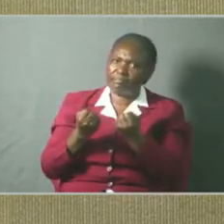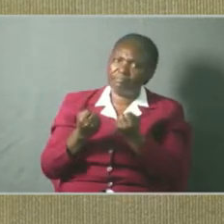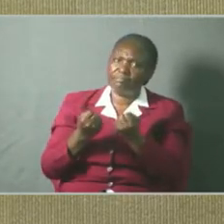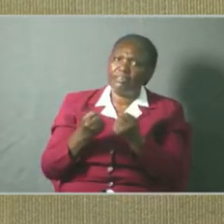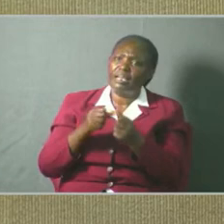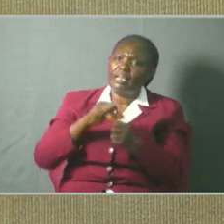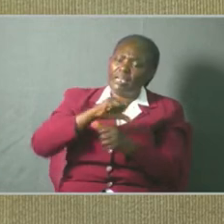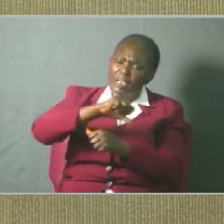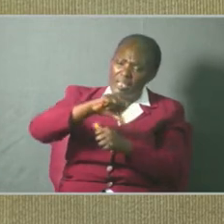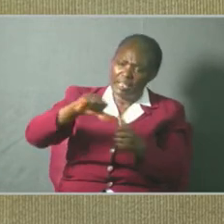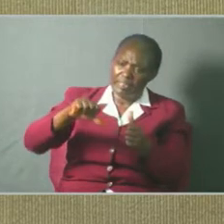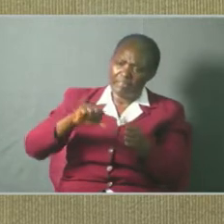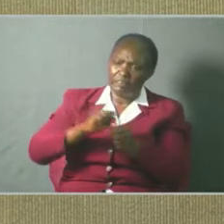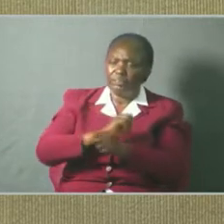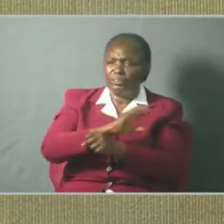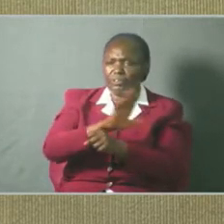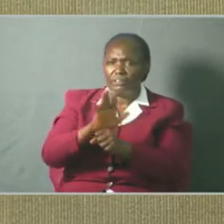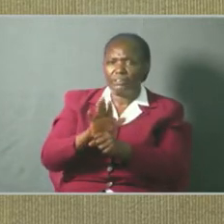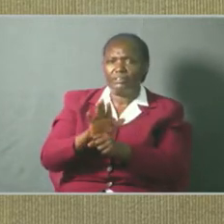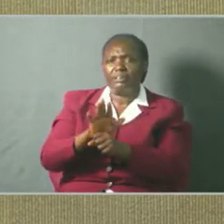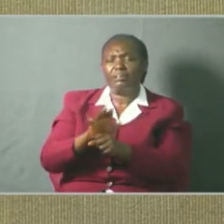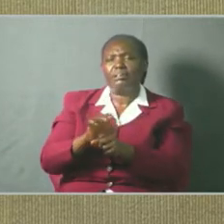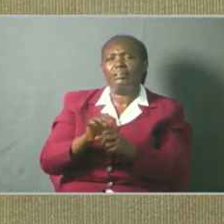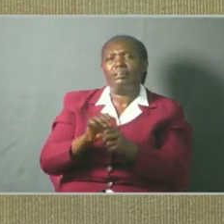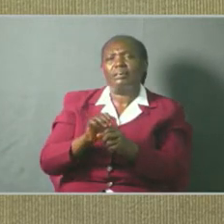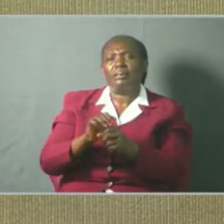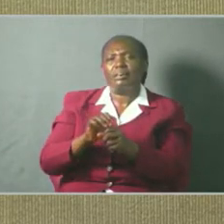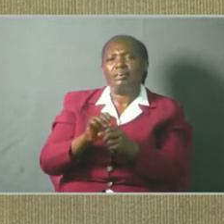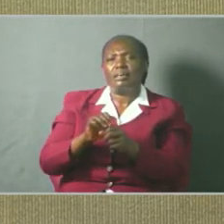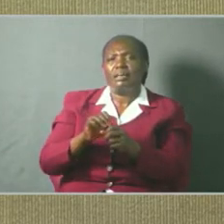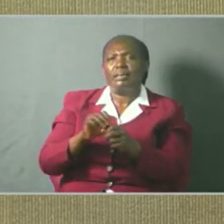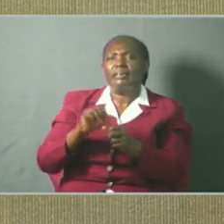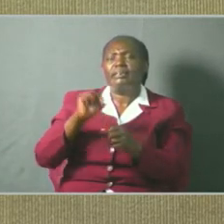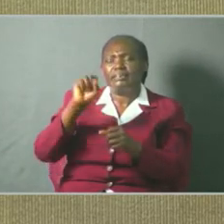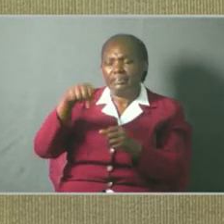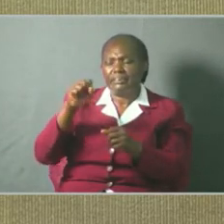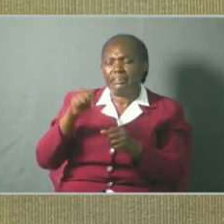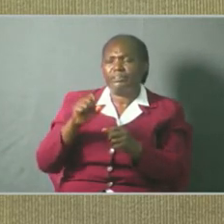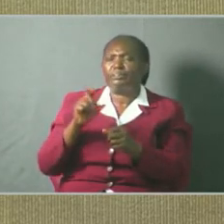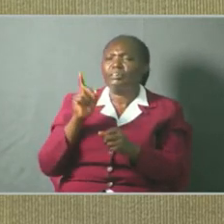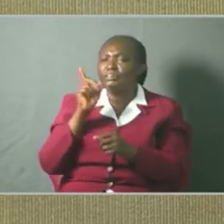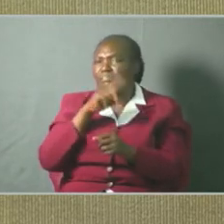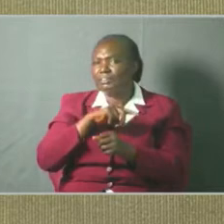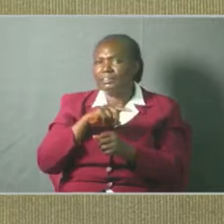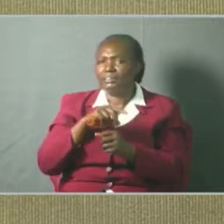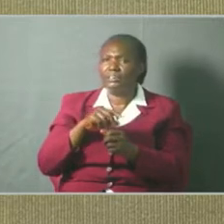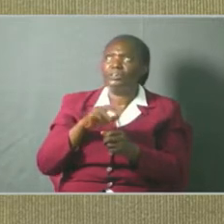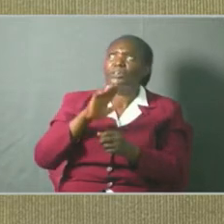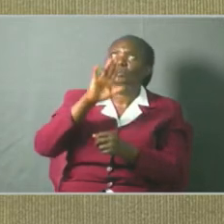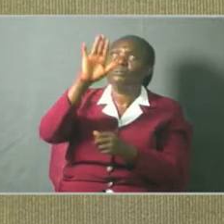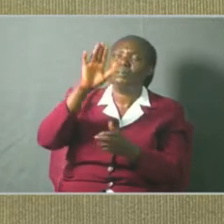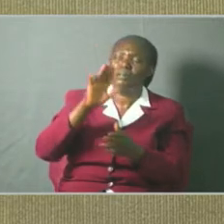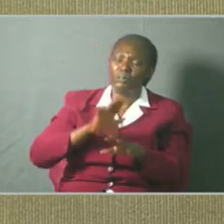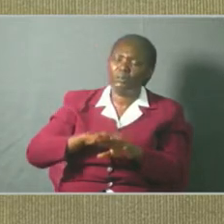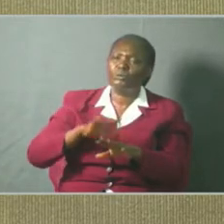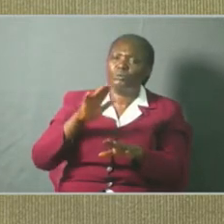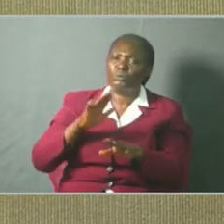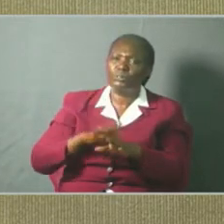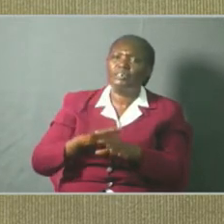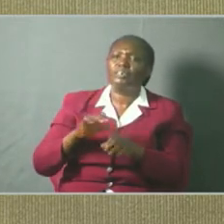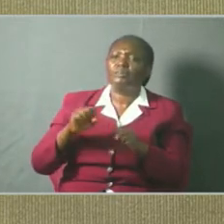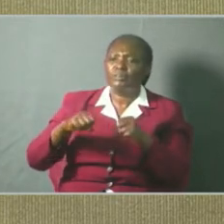us everywhere, we pray, my Father, that you'll come to pass and that your goodness will be seen in